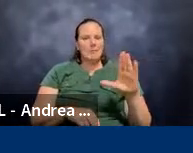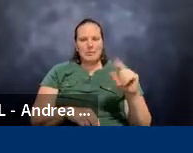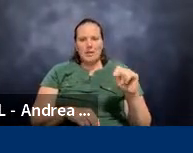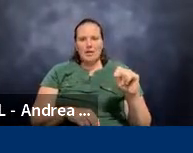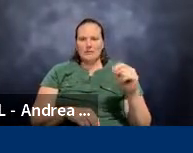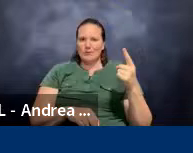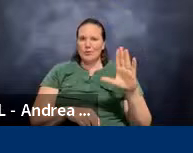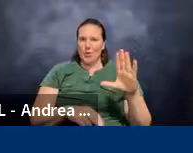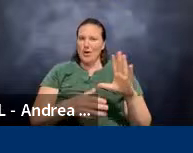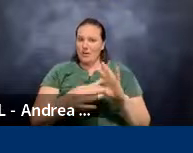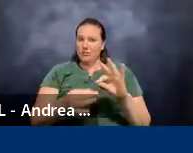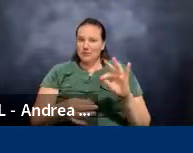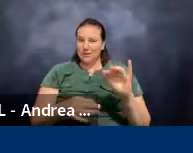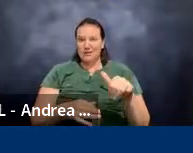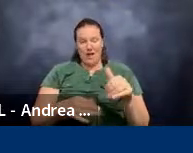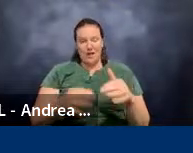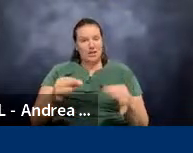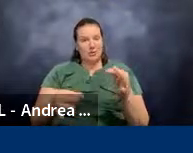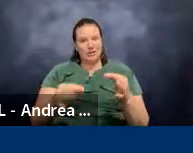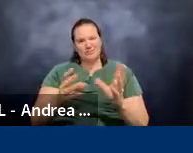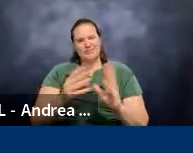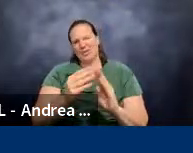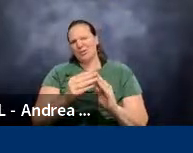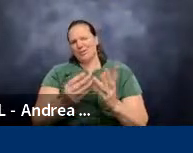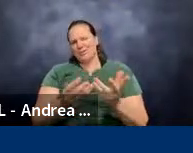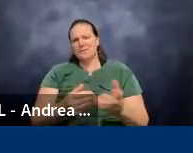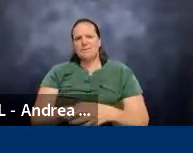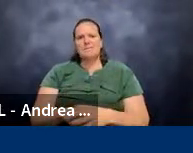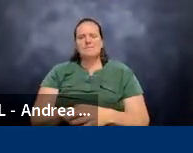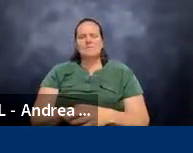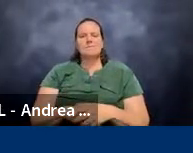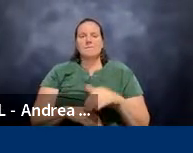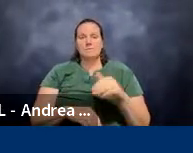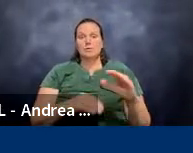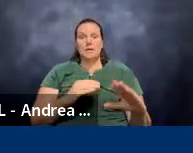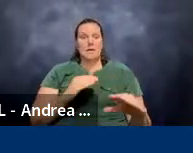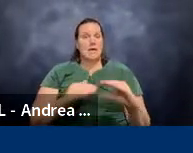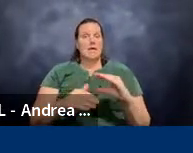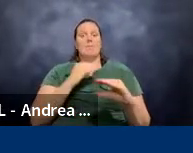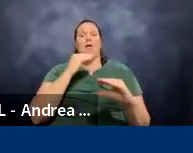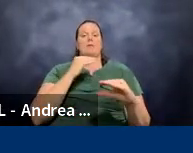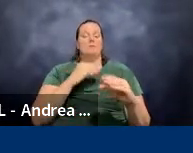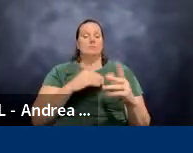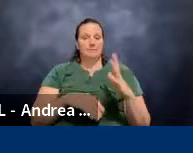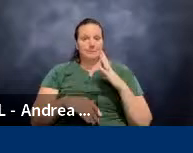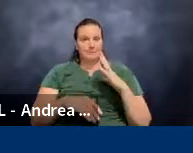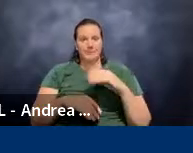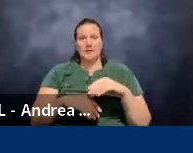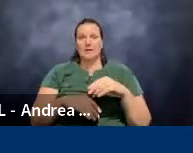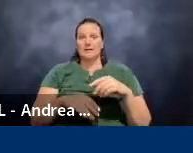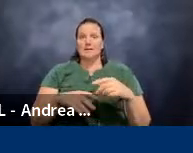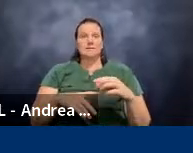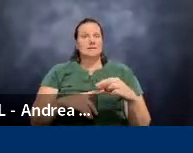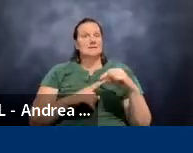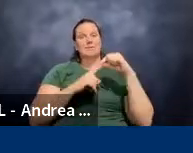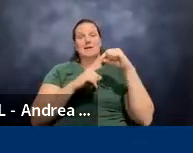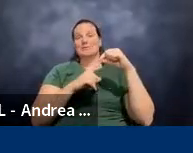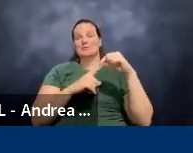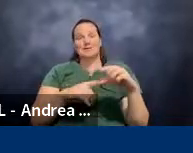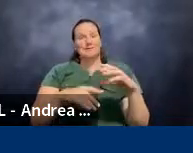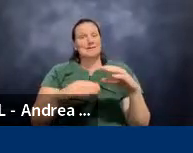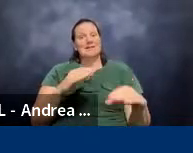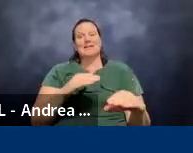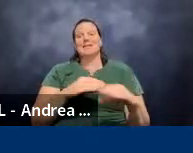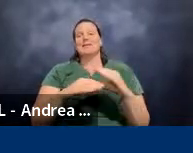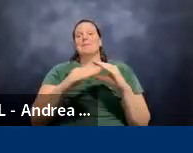your comments at those public hearings. You can send an email. We have a special email address for this comment